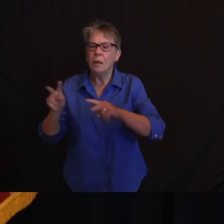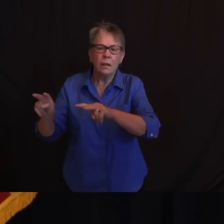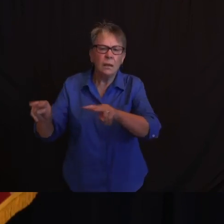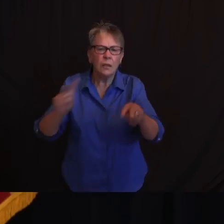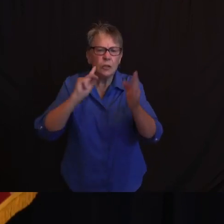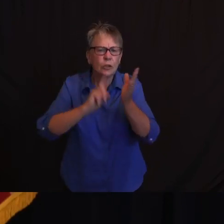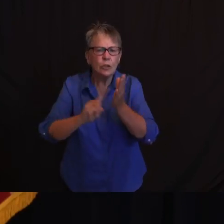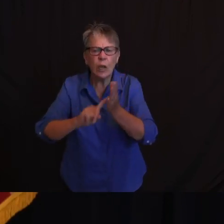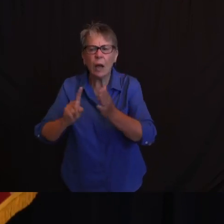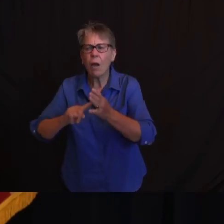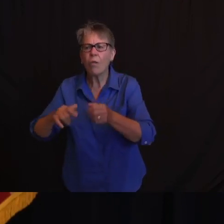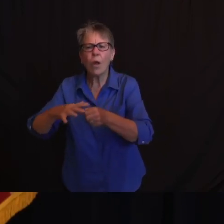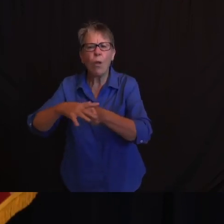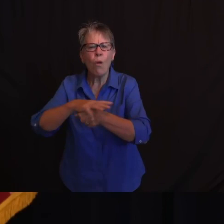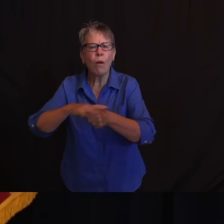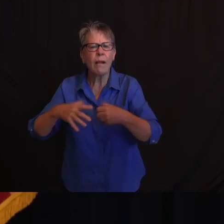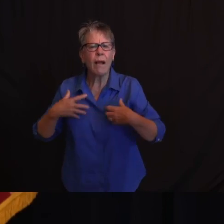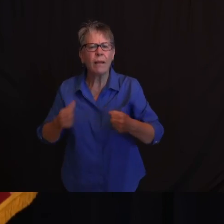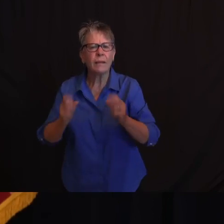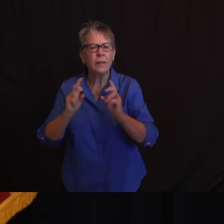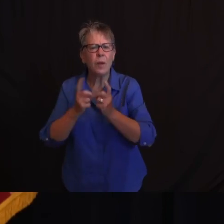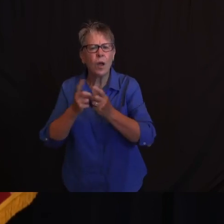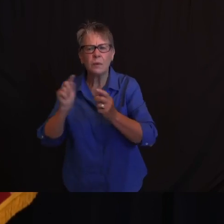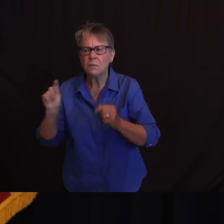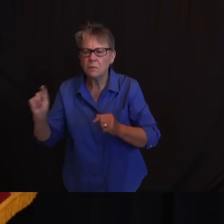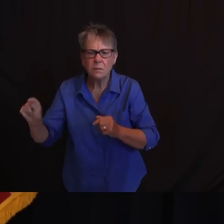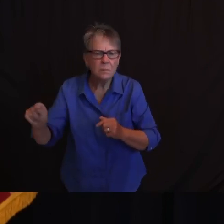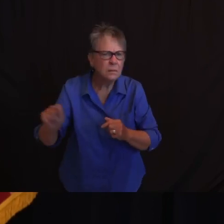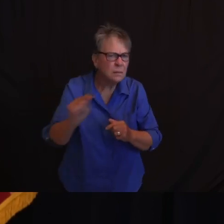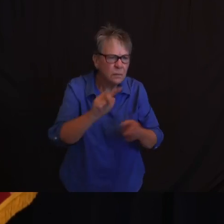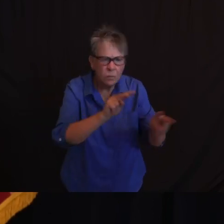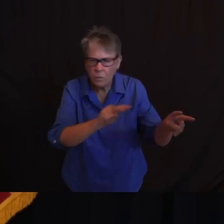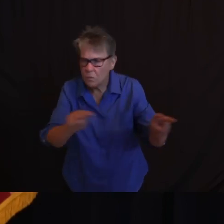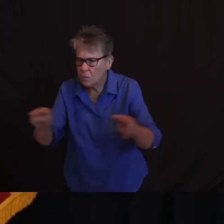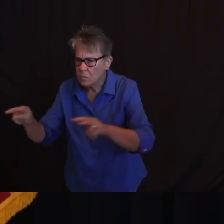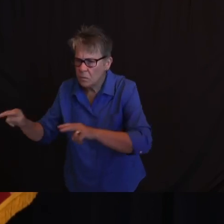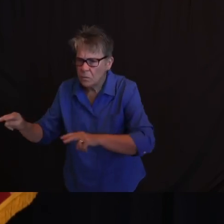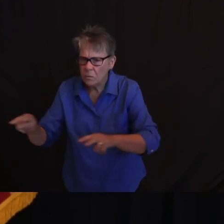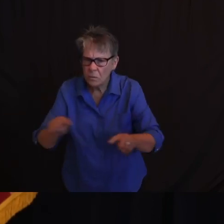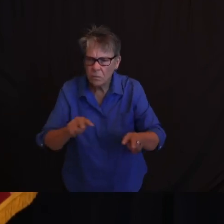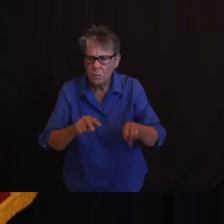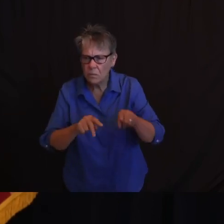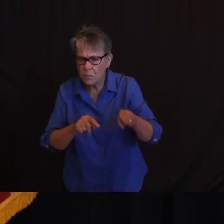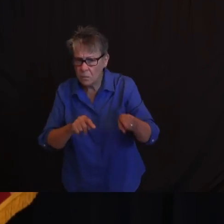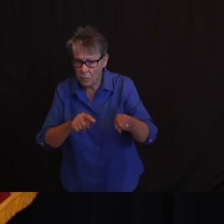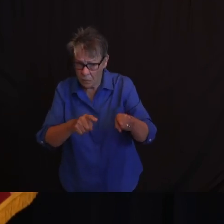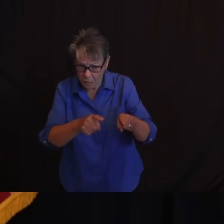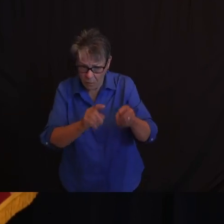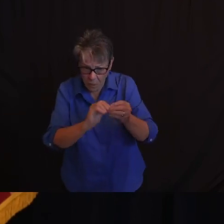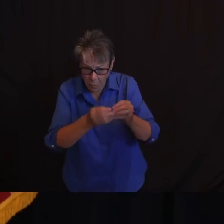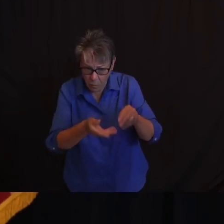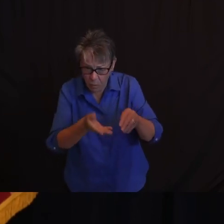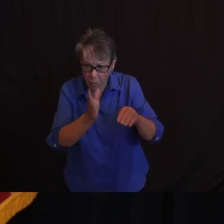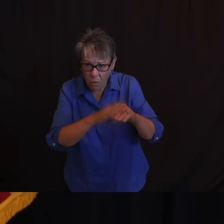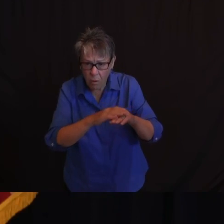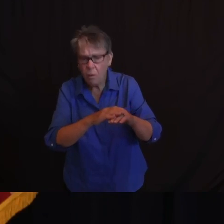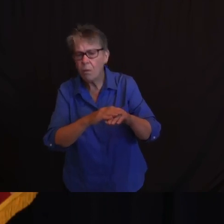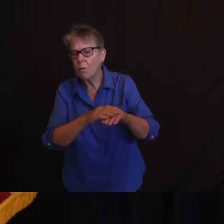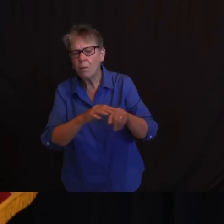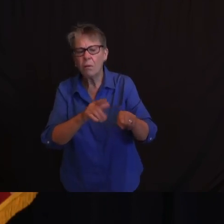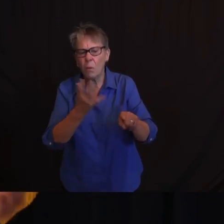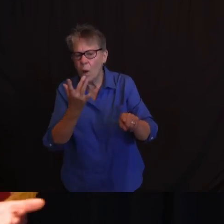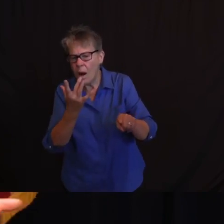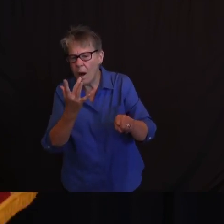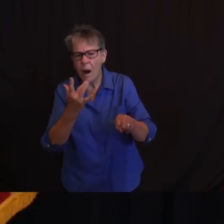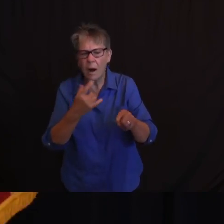what's happening in their little area, and they're going to know if there's something bubbling up in that spot. So we look very much at the